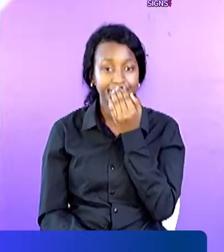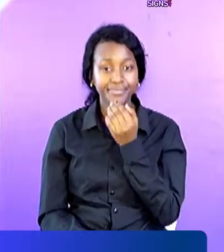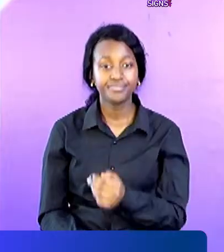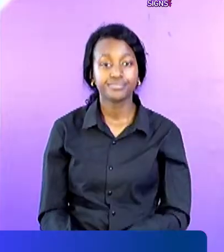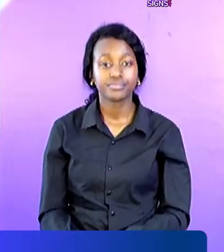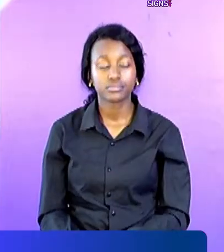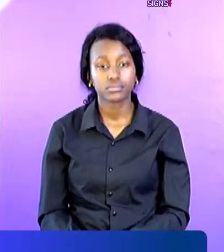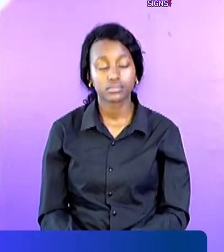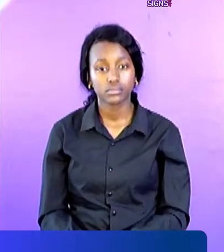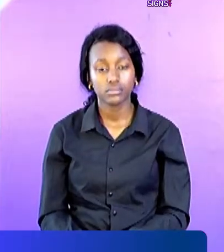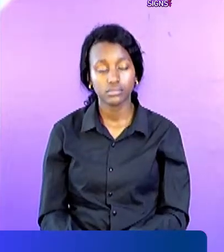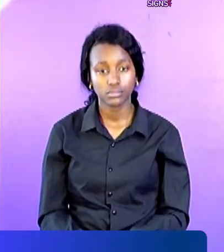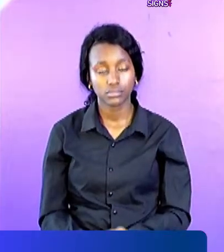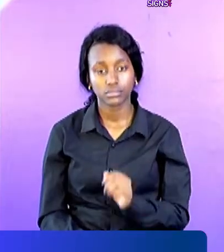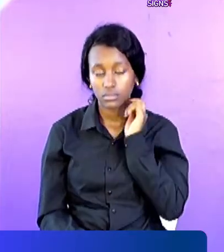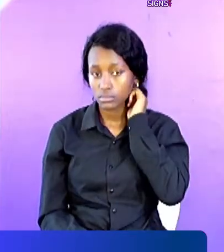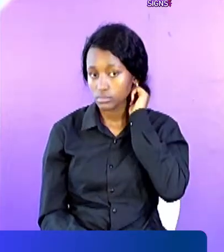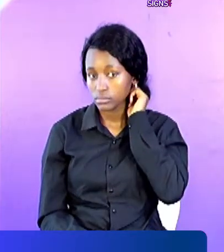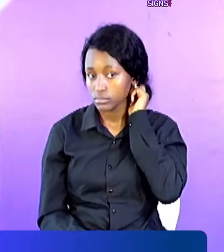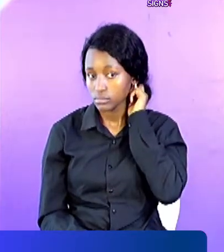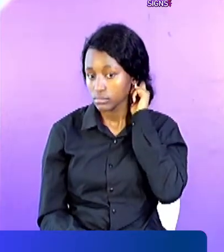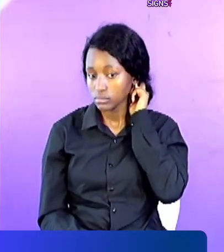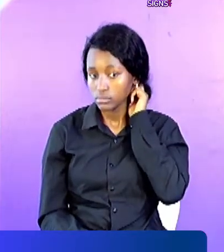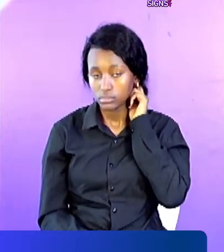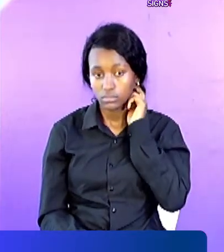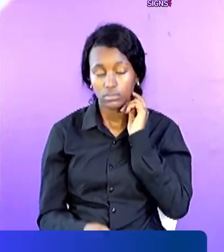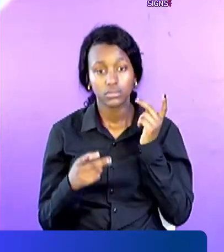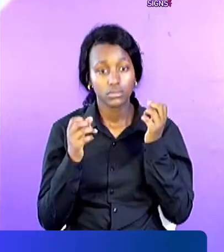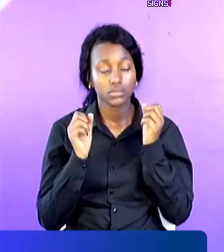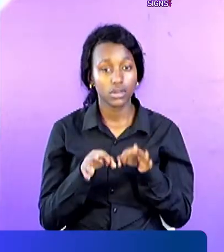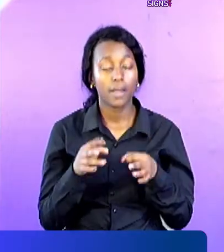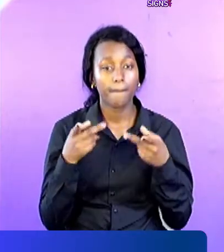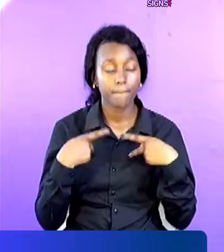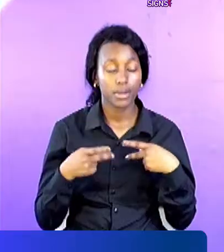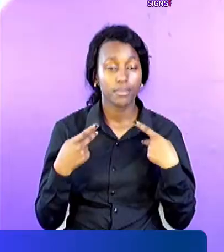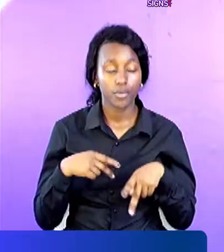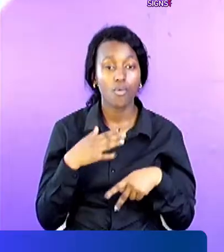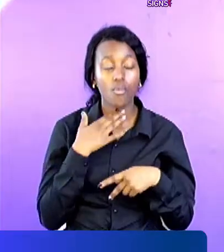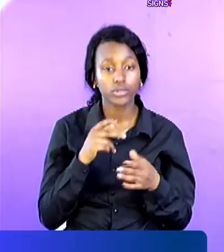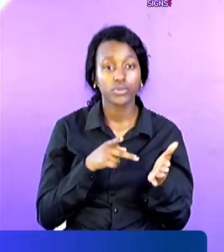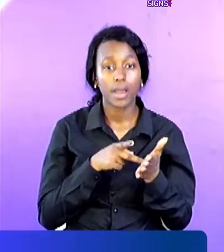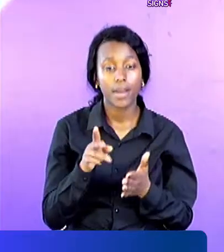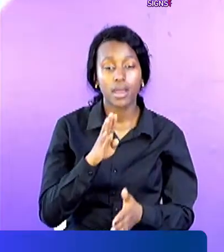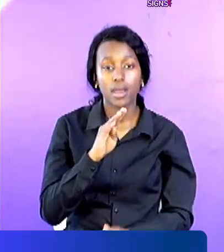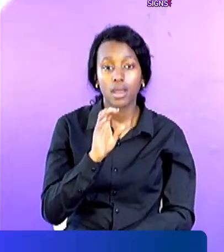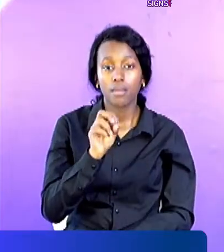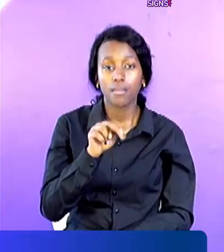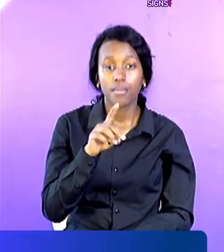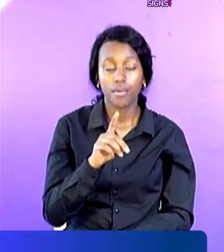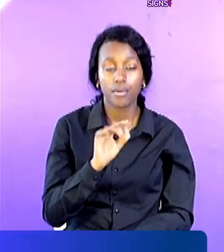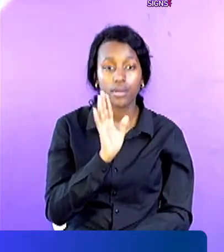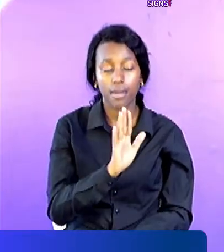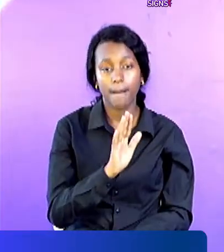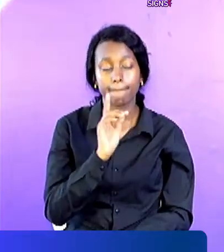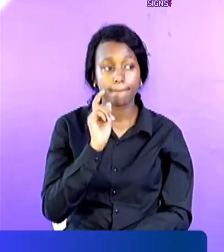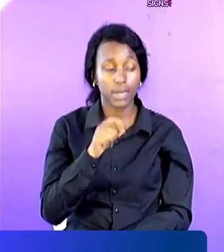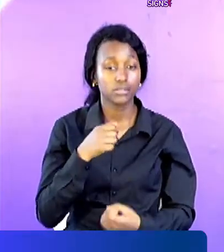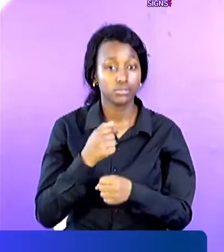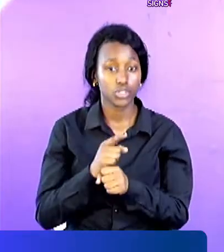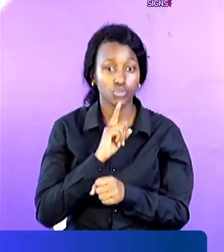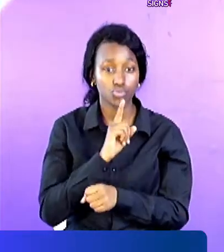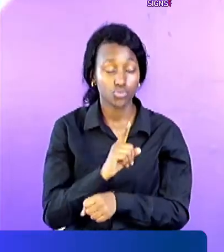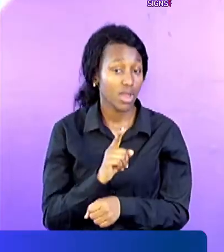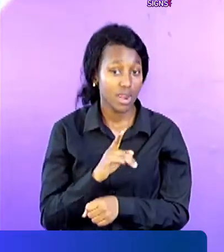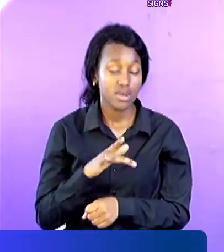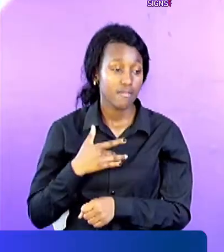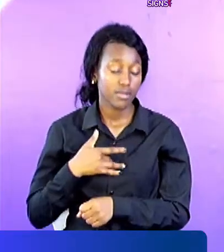Okay. For anyone to buy your bond, you must make that person indifferent from buying yours or going